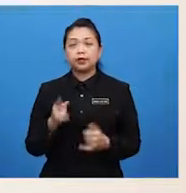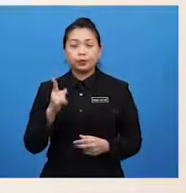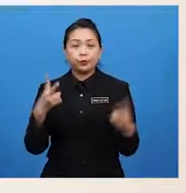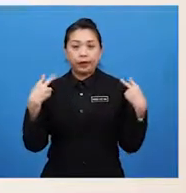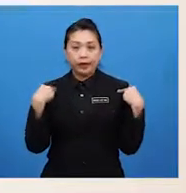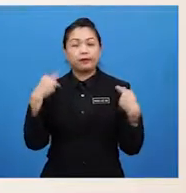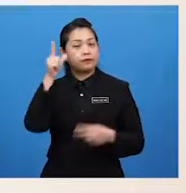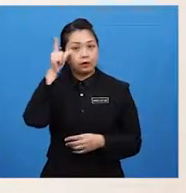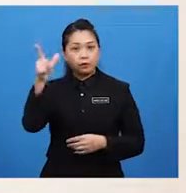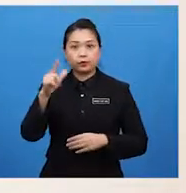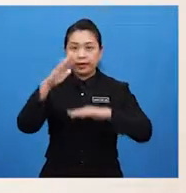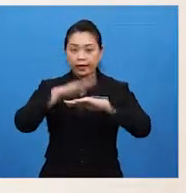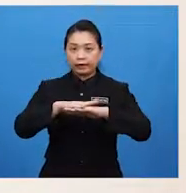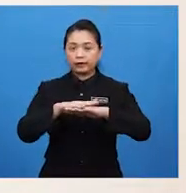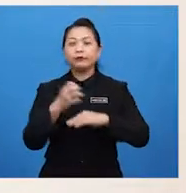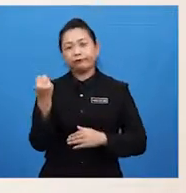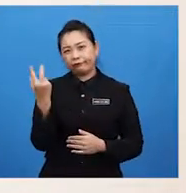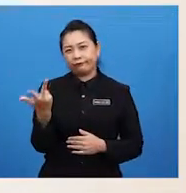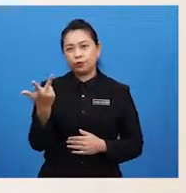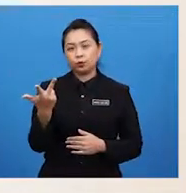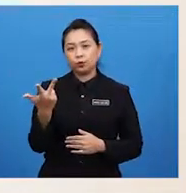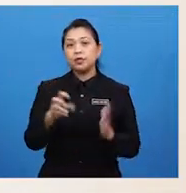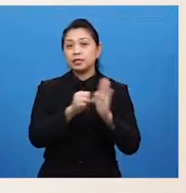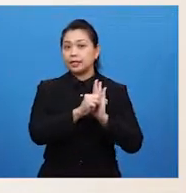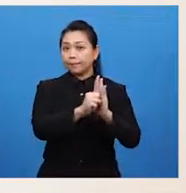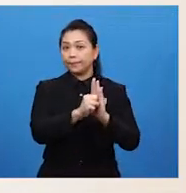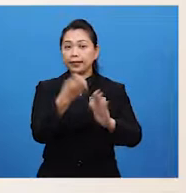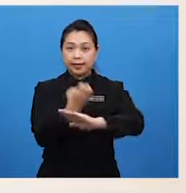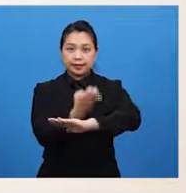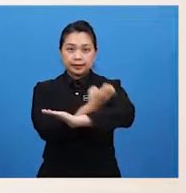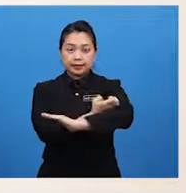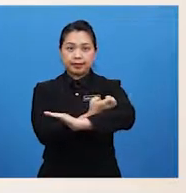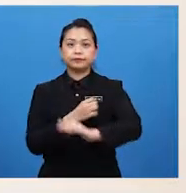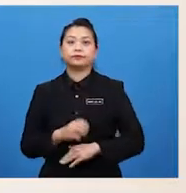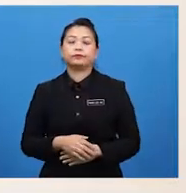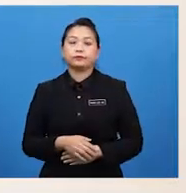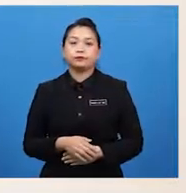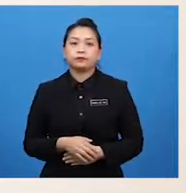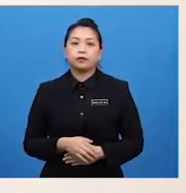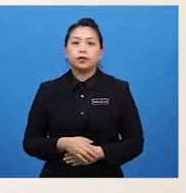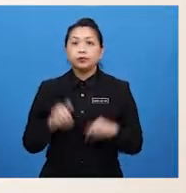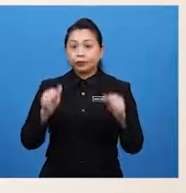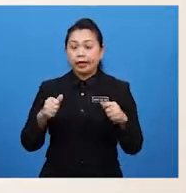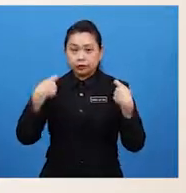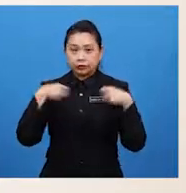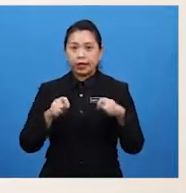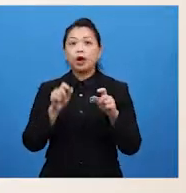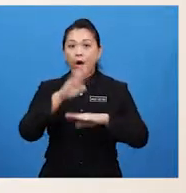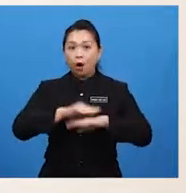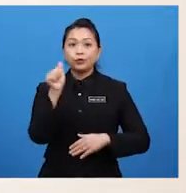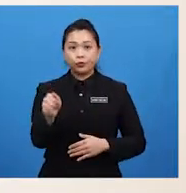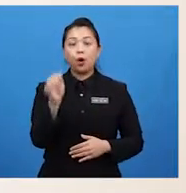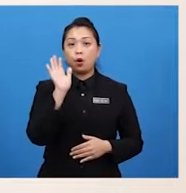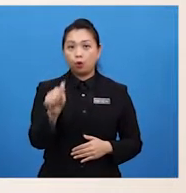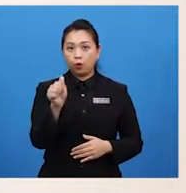have looked at a few sample essays, here is a question you can try on your own with